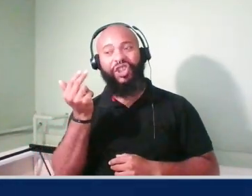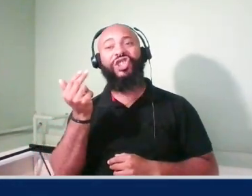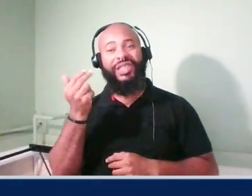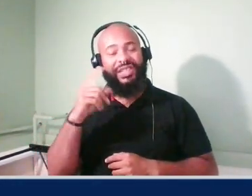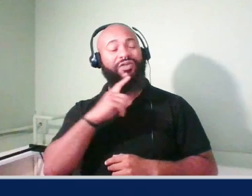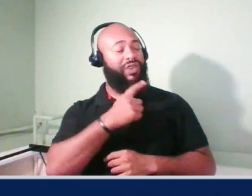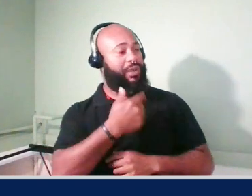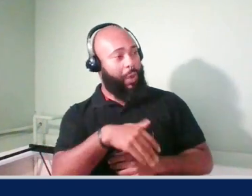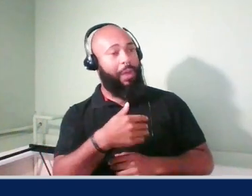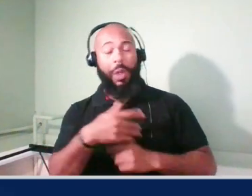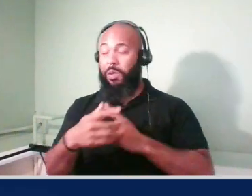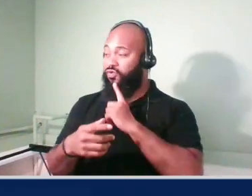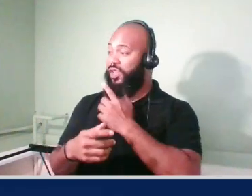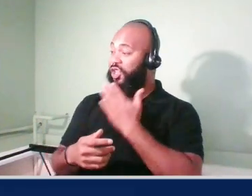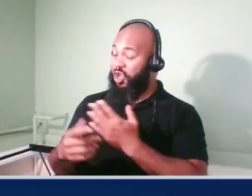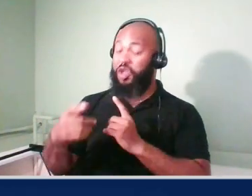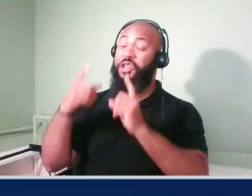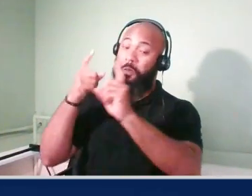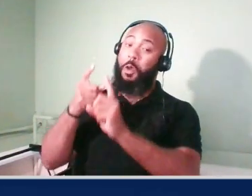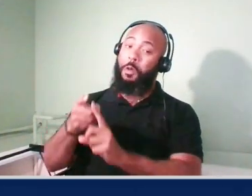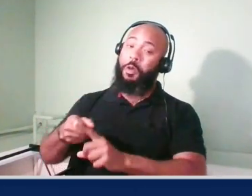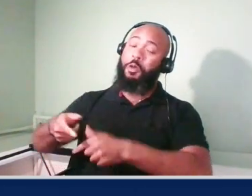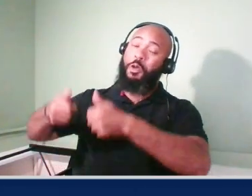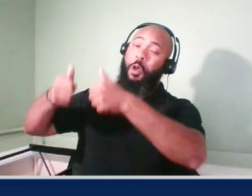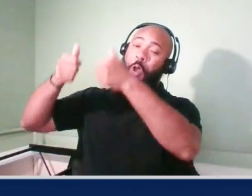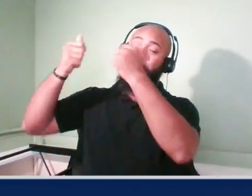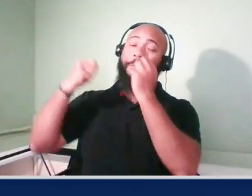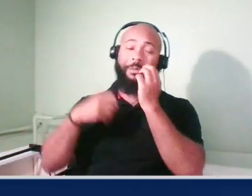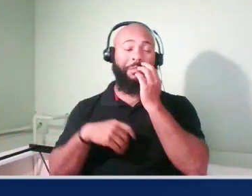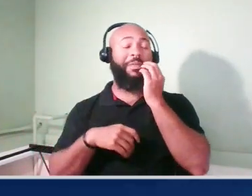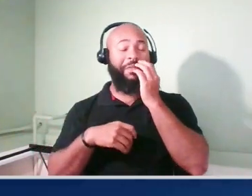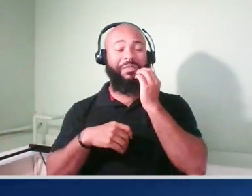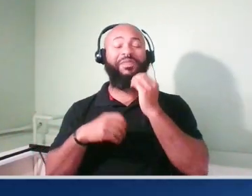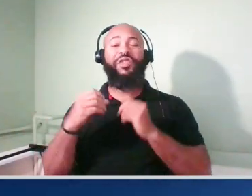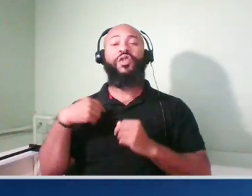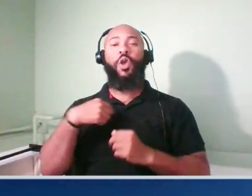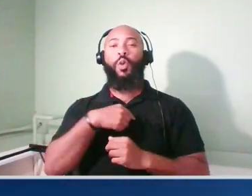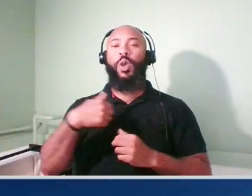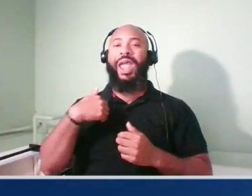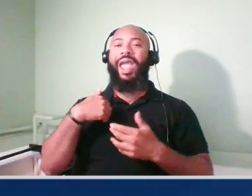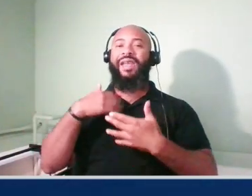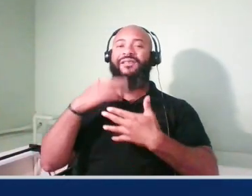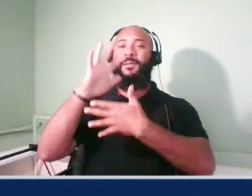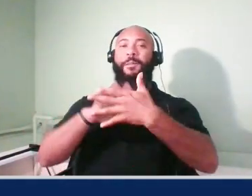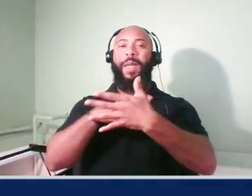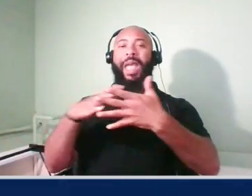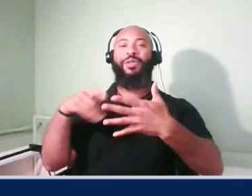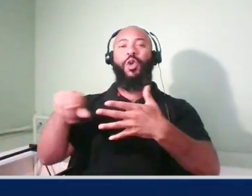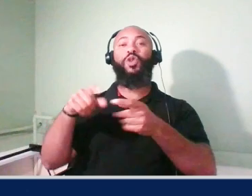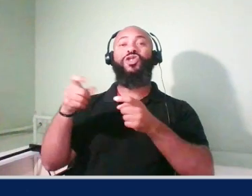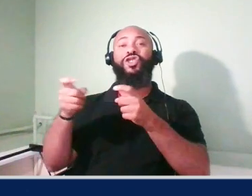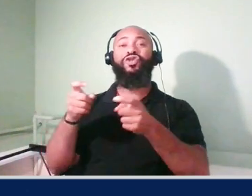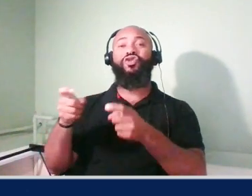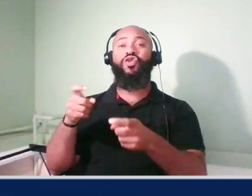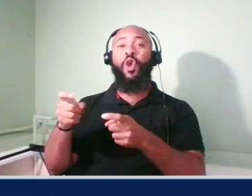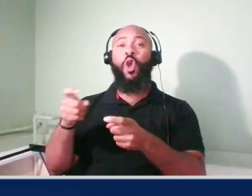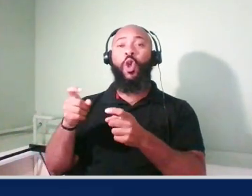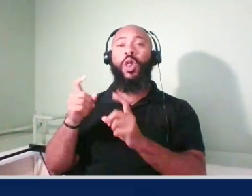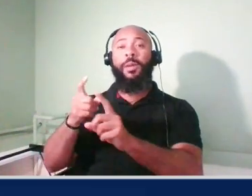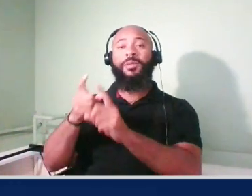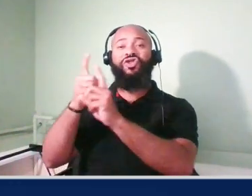okay. On point. It keeps going up. Yeah. So we have mapped those controls to 14 control objectives, and control